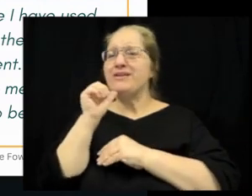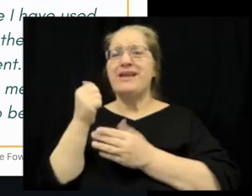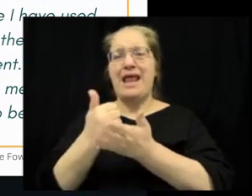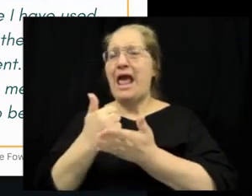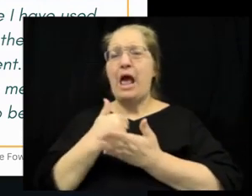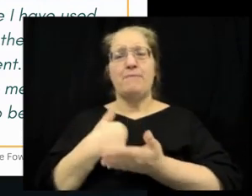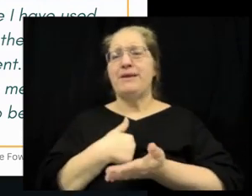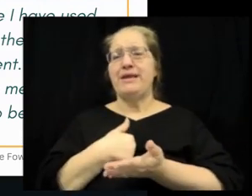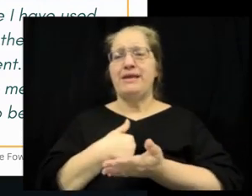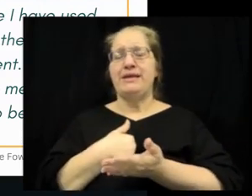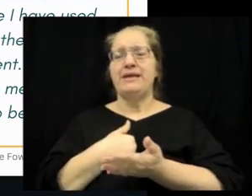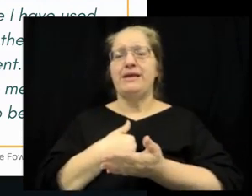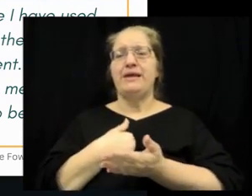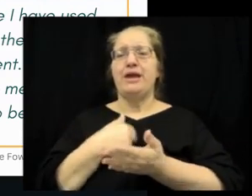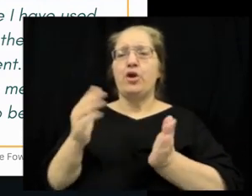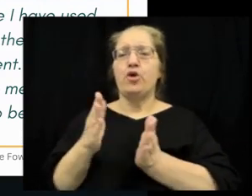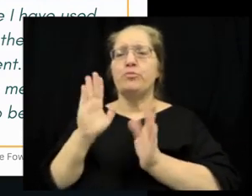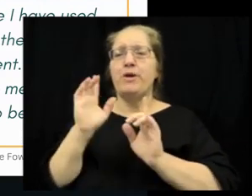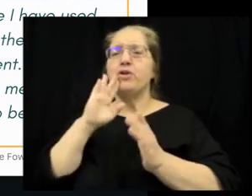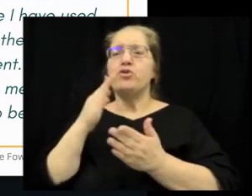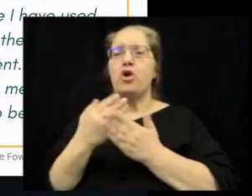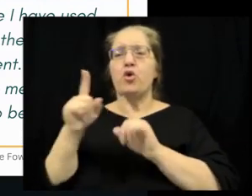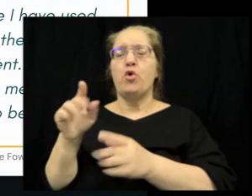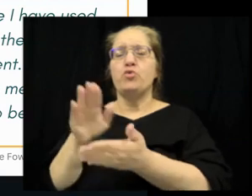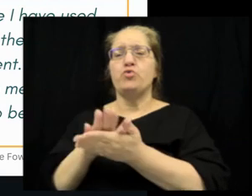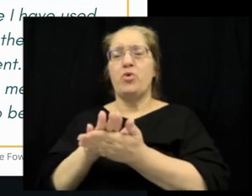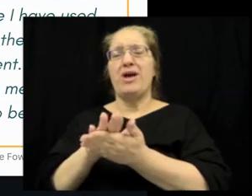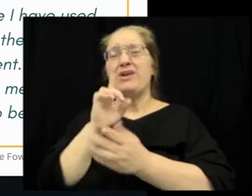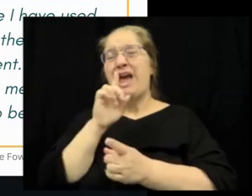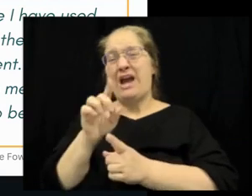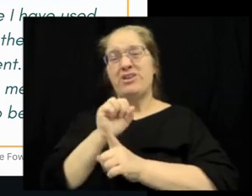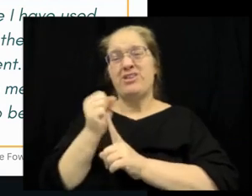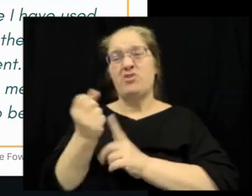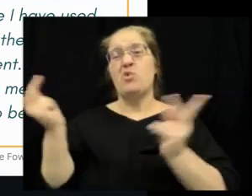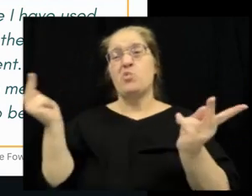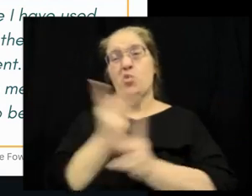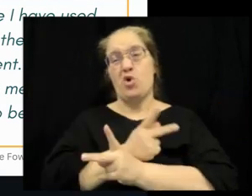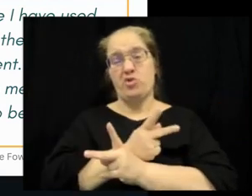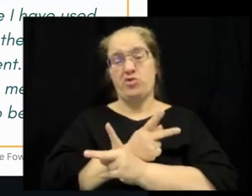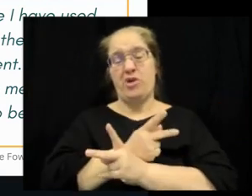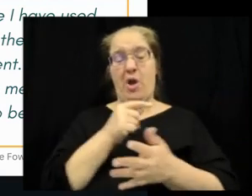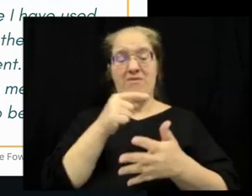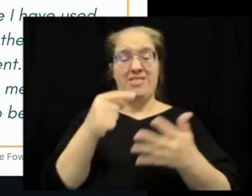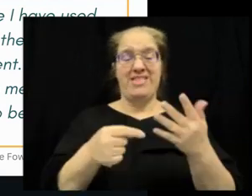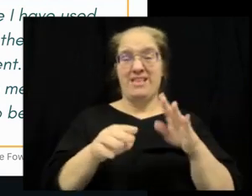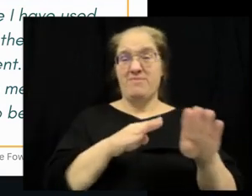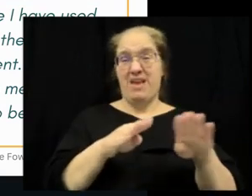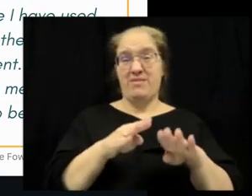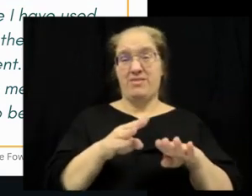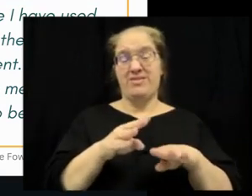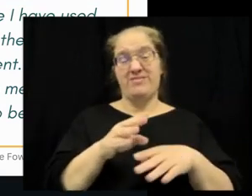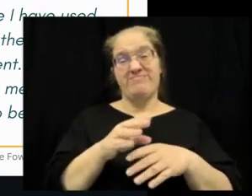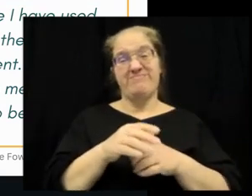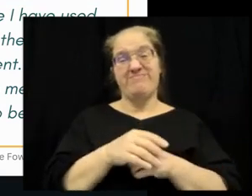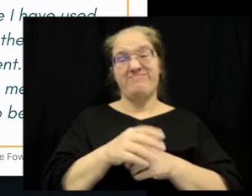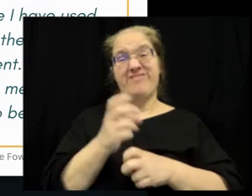my daughter to school. It actually made the situation worse. However, these behaviors were and are the